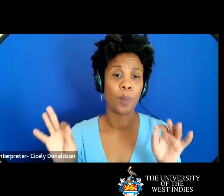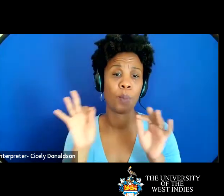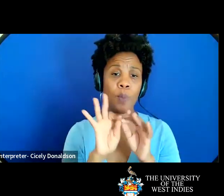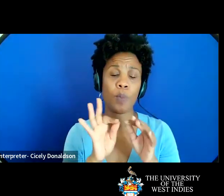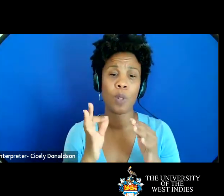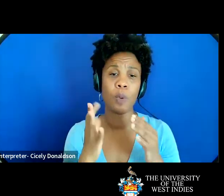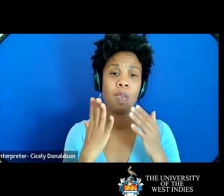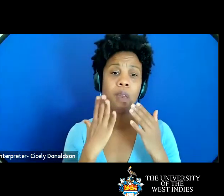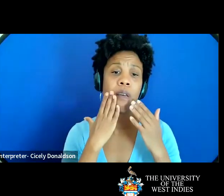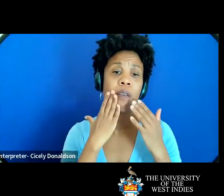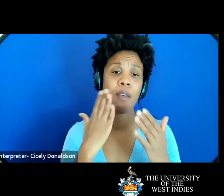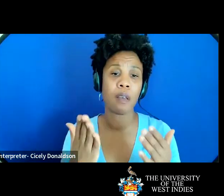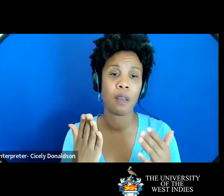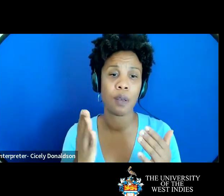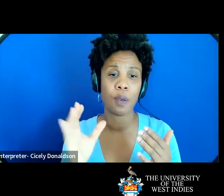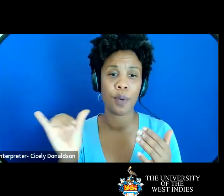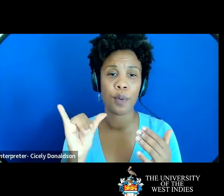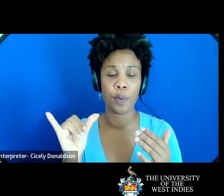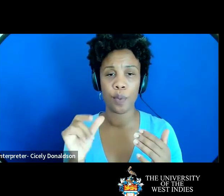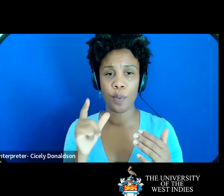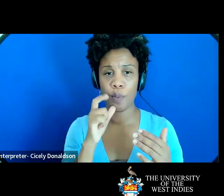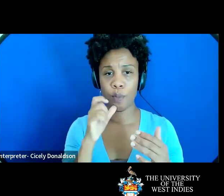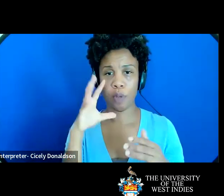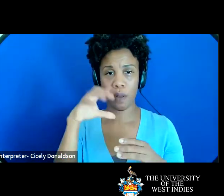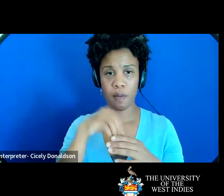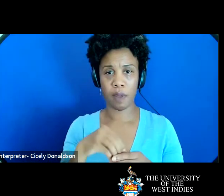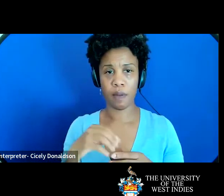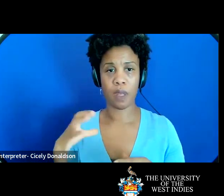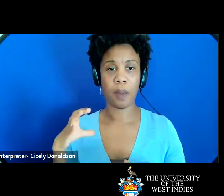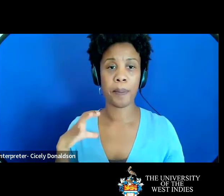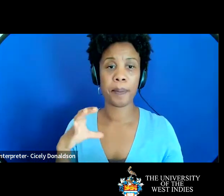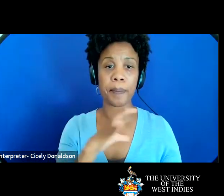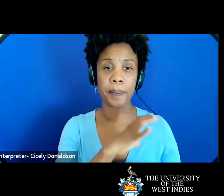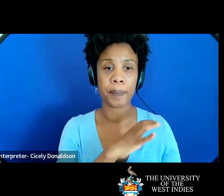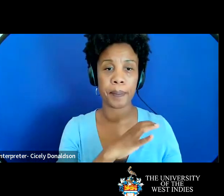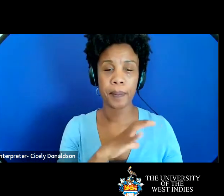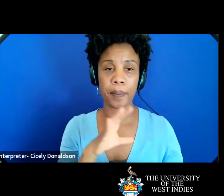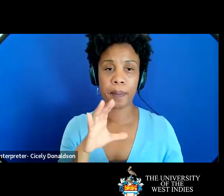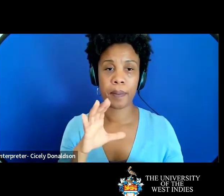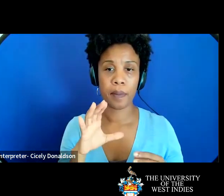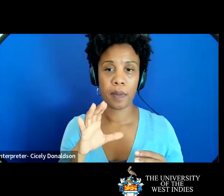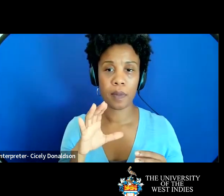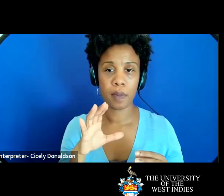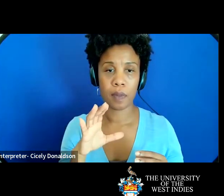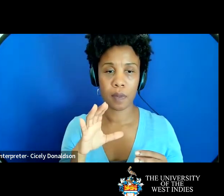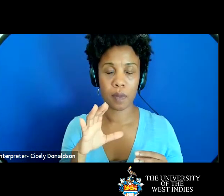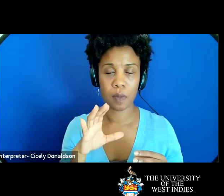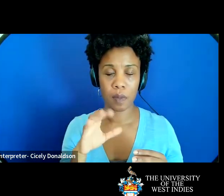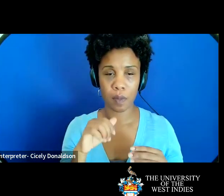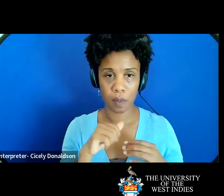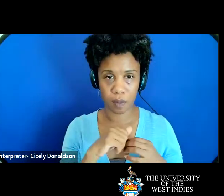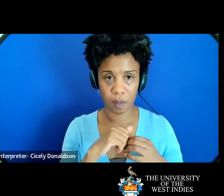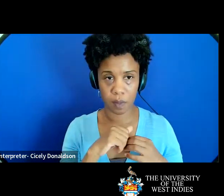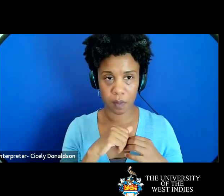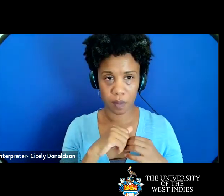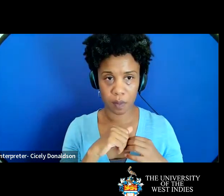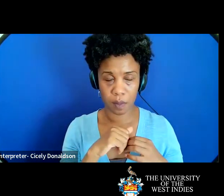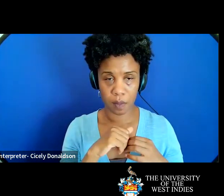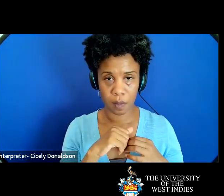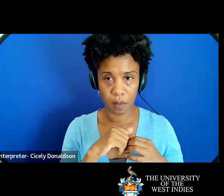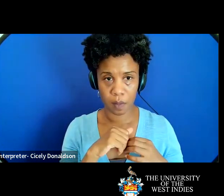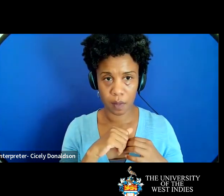members of the committee for the support that they have given to me